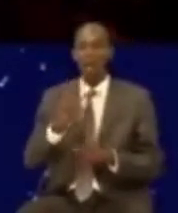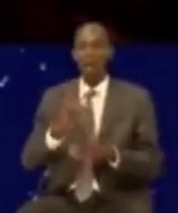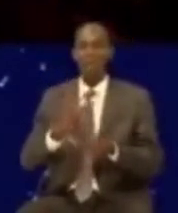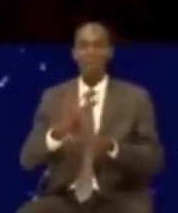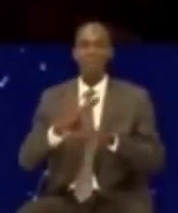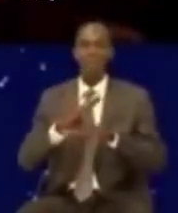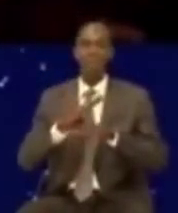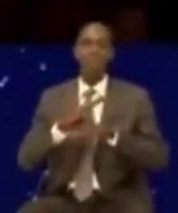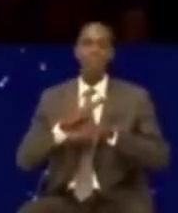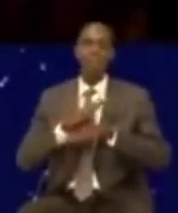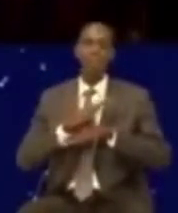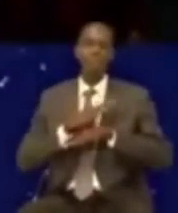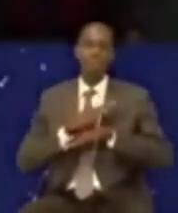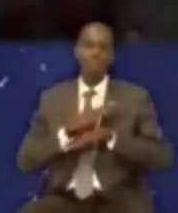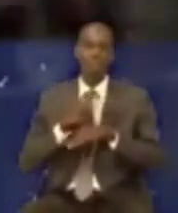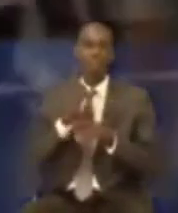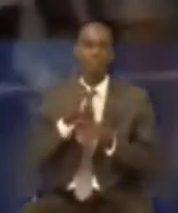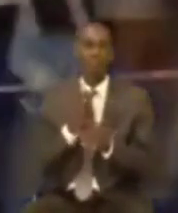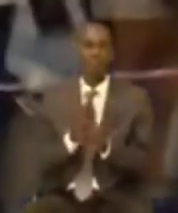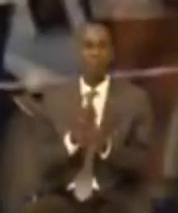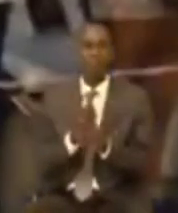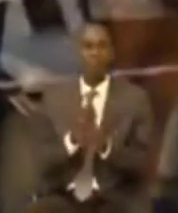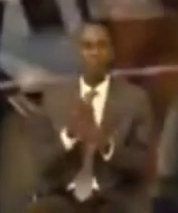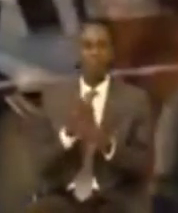satisfied just to see you